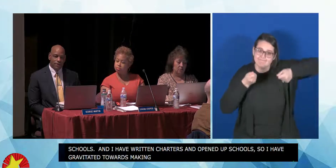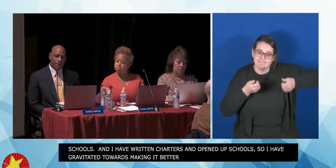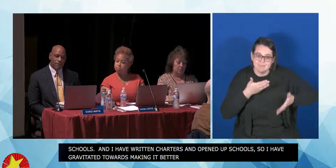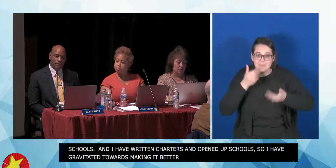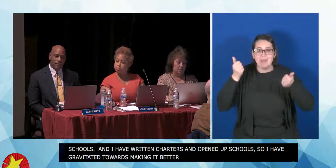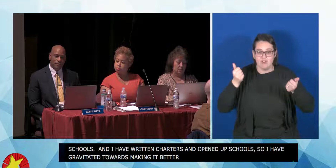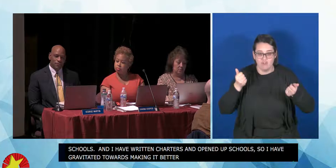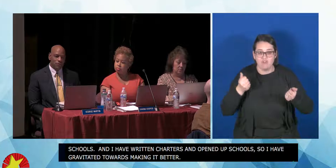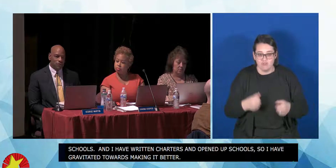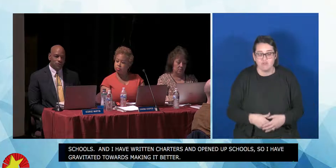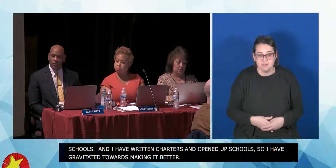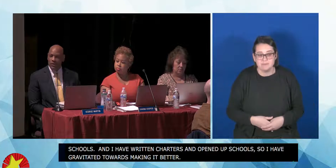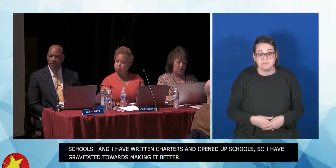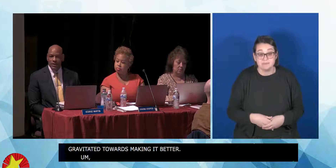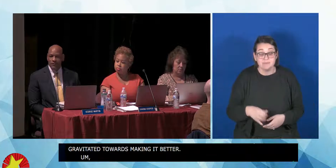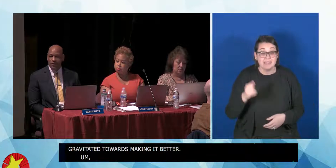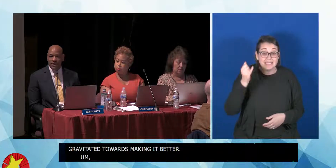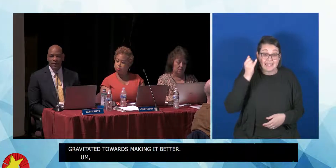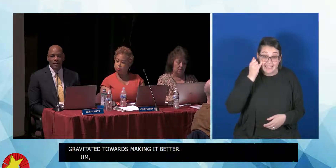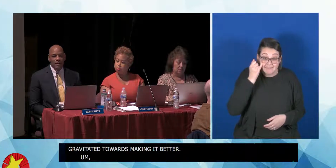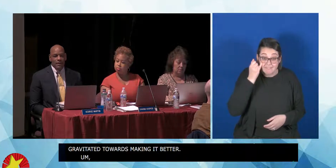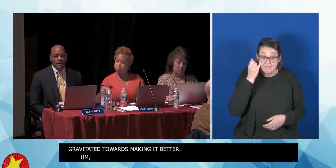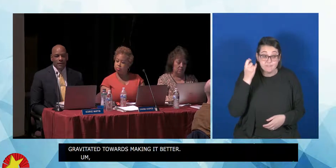If for some reason,